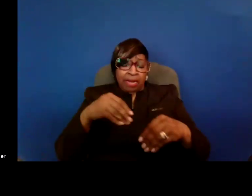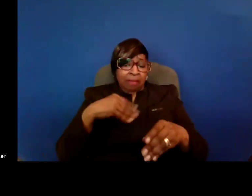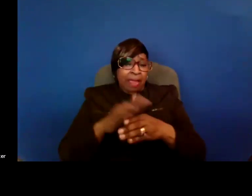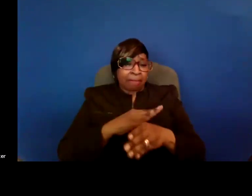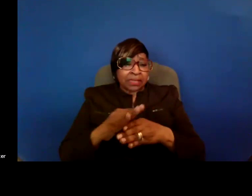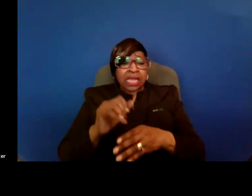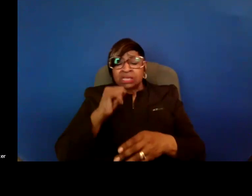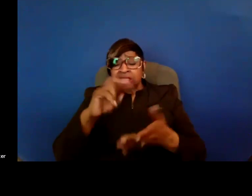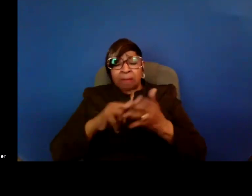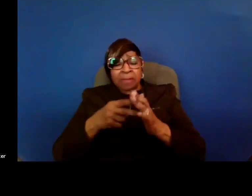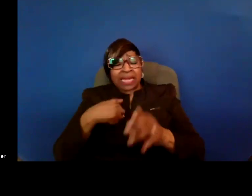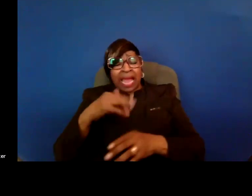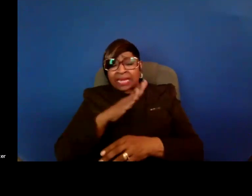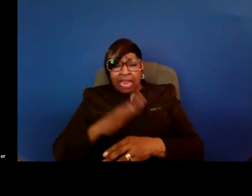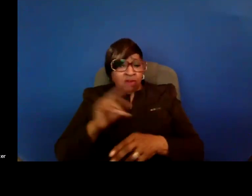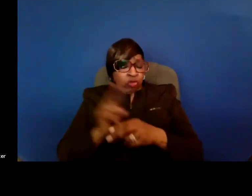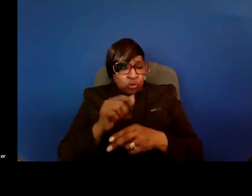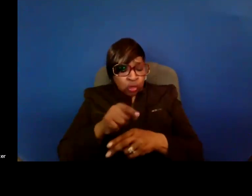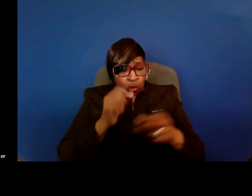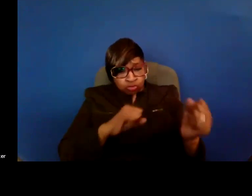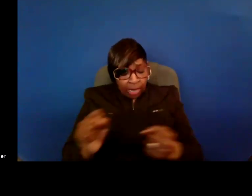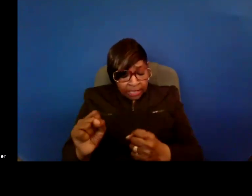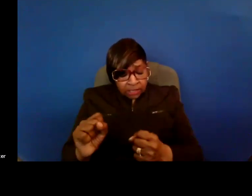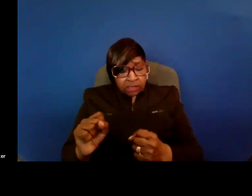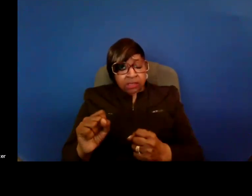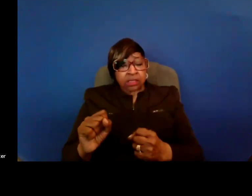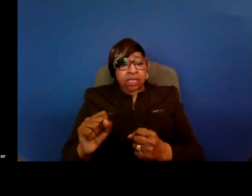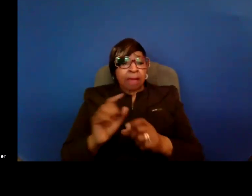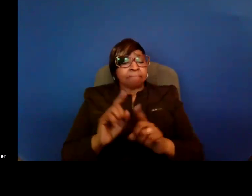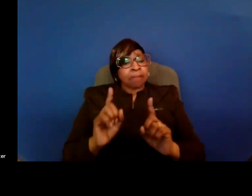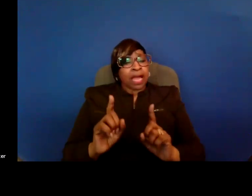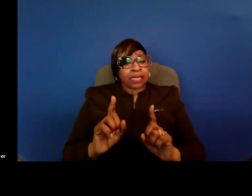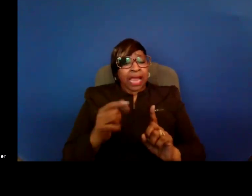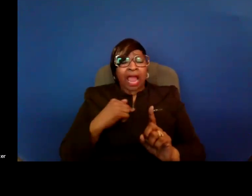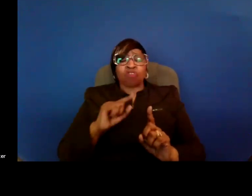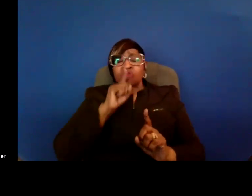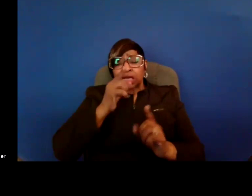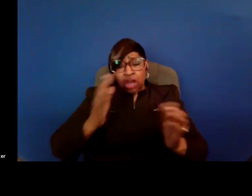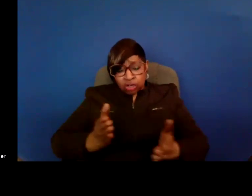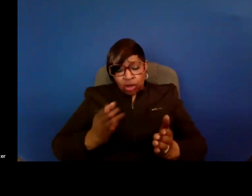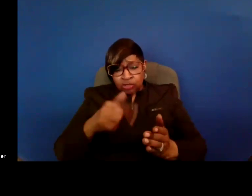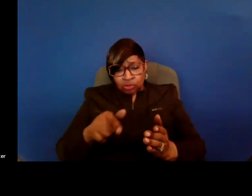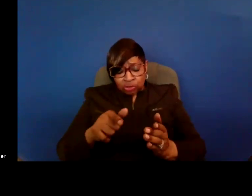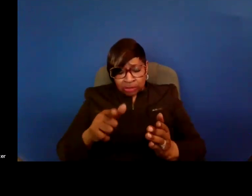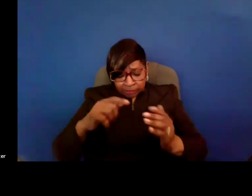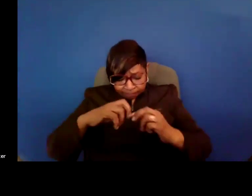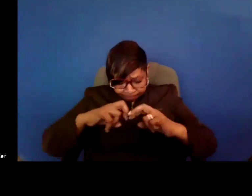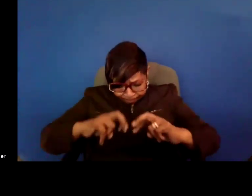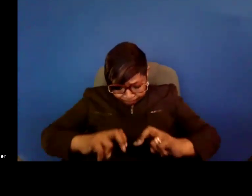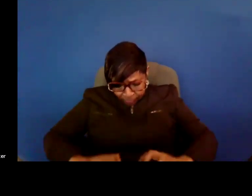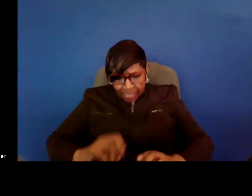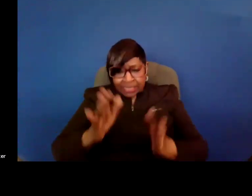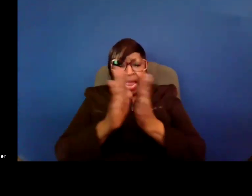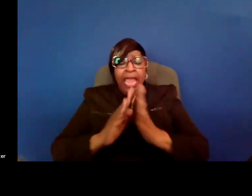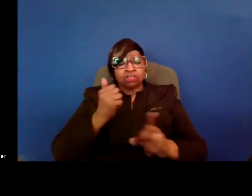I've never used those strategies, but I really encourage you to kind of dive in and ask yourself what's